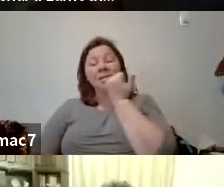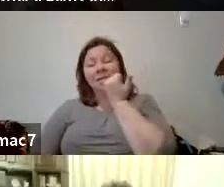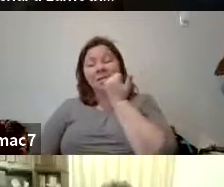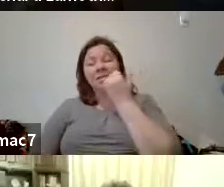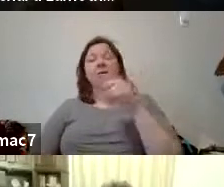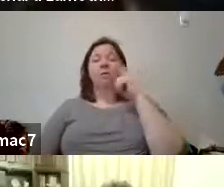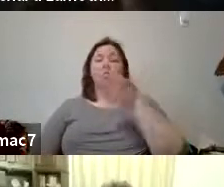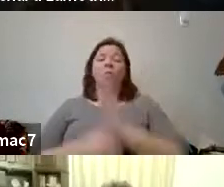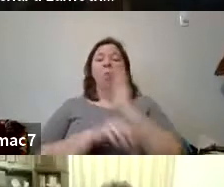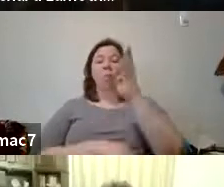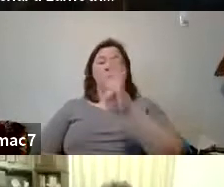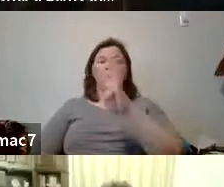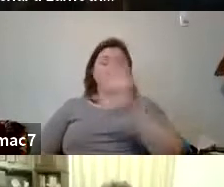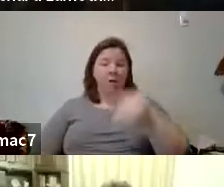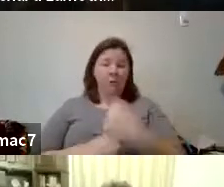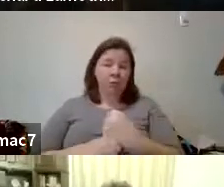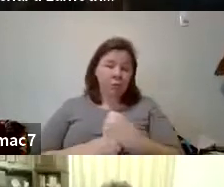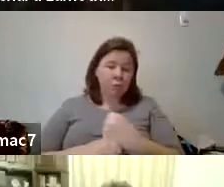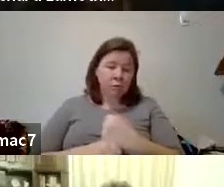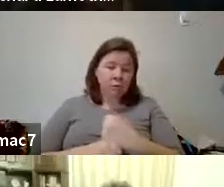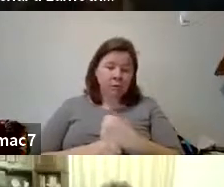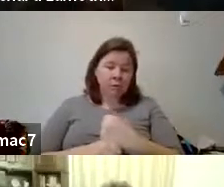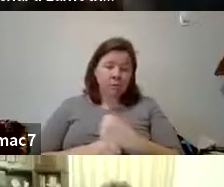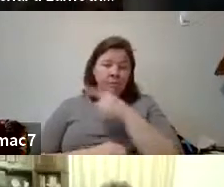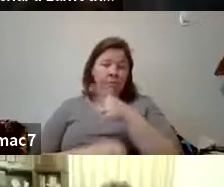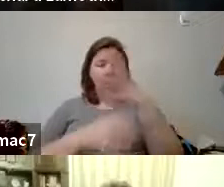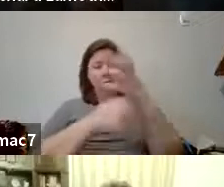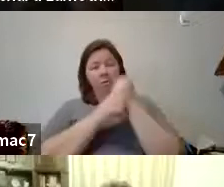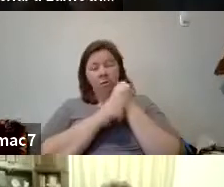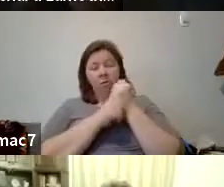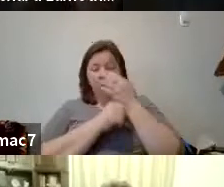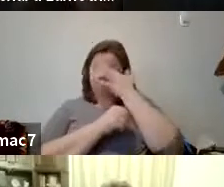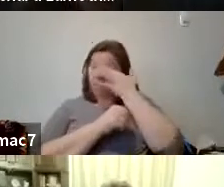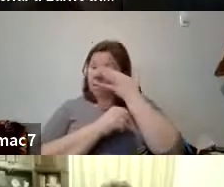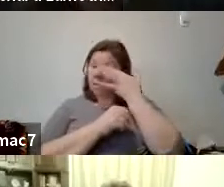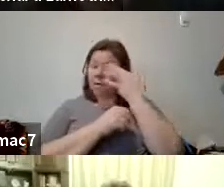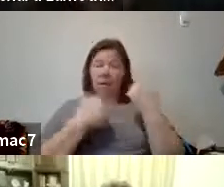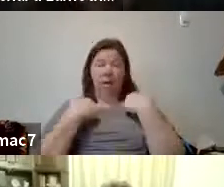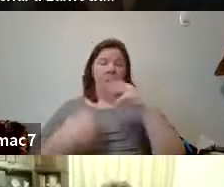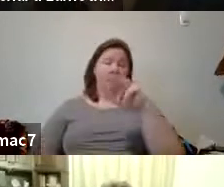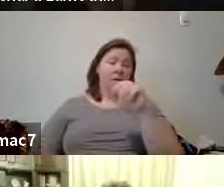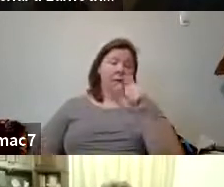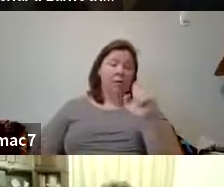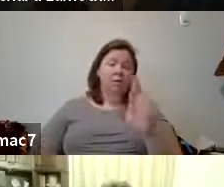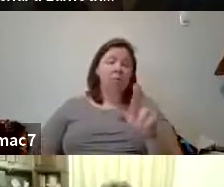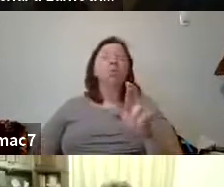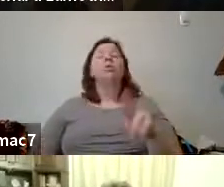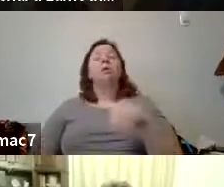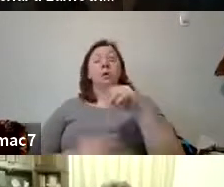45 years, would you believe it? And he's received a mastership in the Academy of General